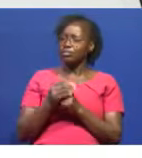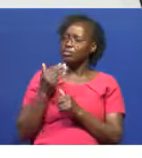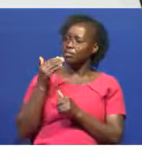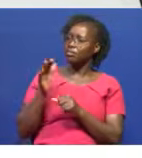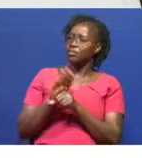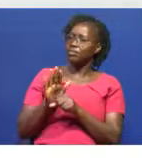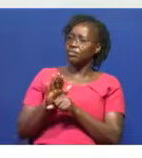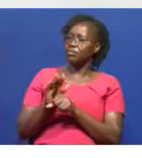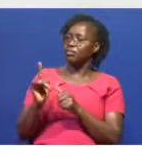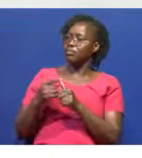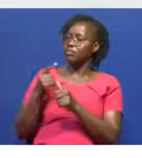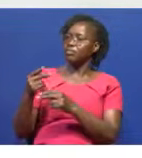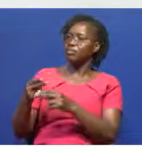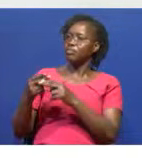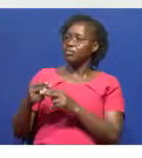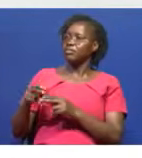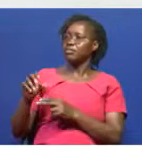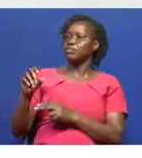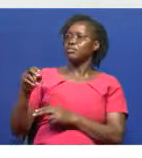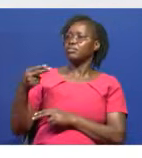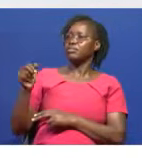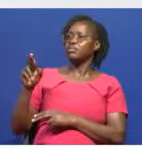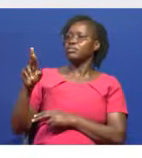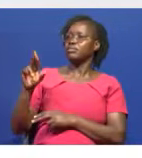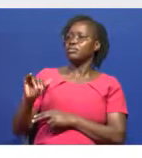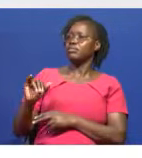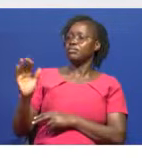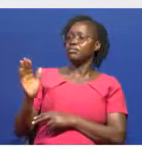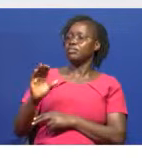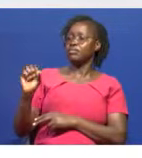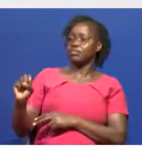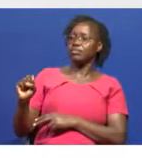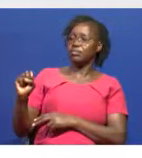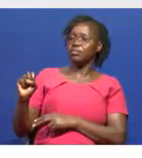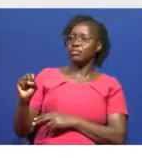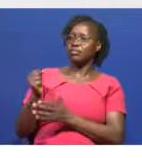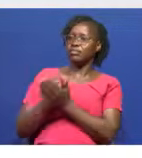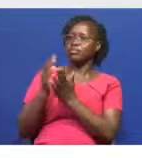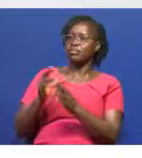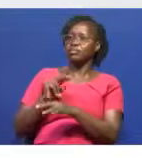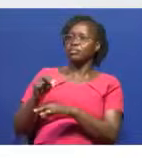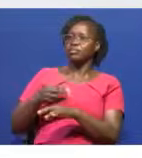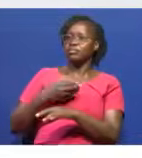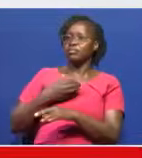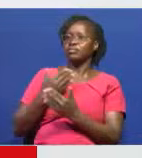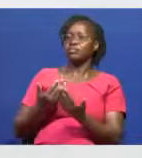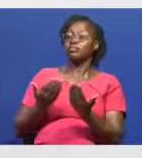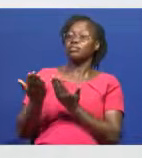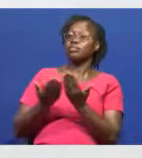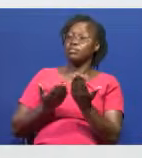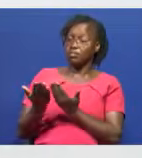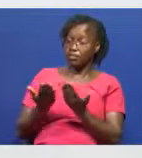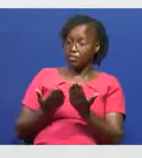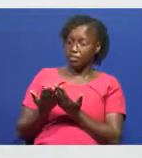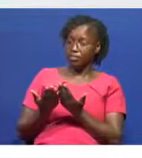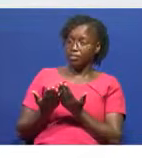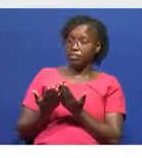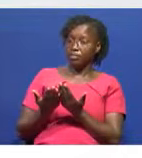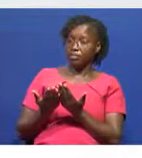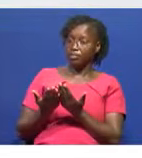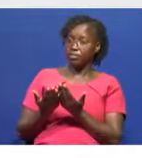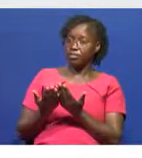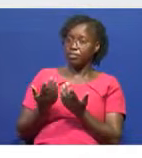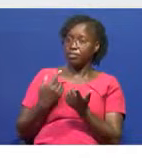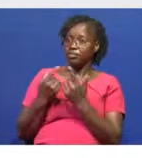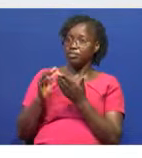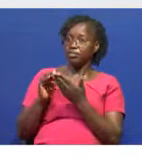you. First, my name is Stanley Harry. I'm an officer from the National Council for Children's Services, and that tells you